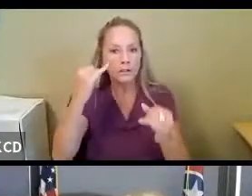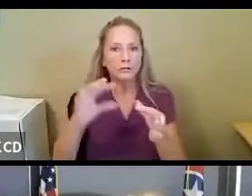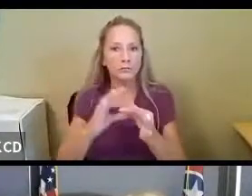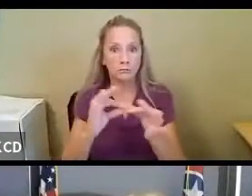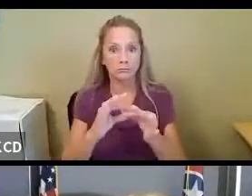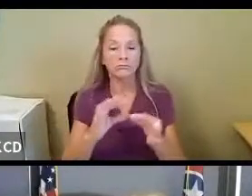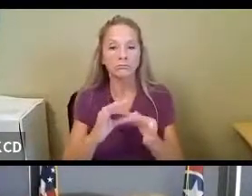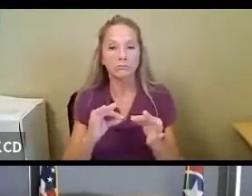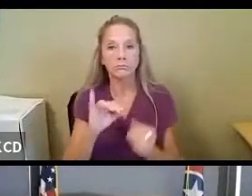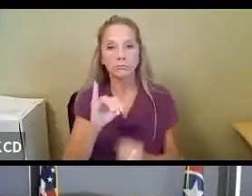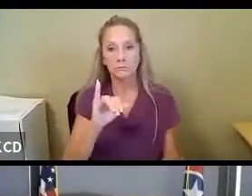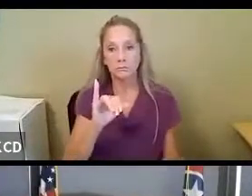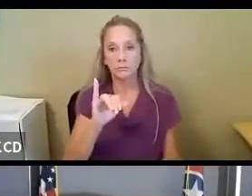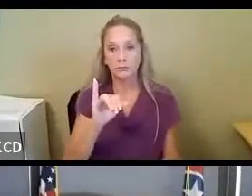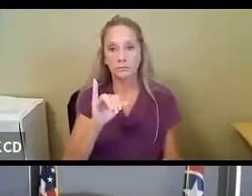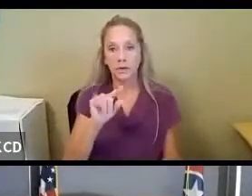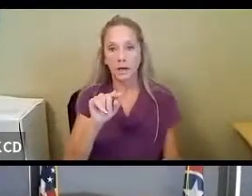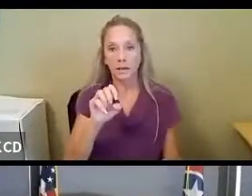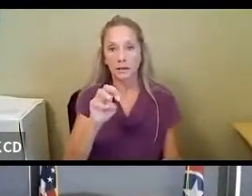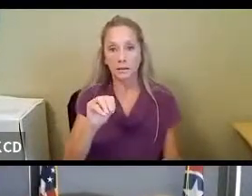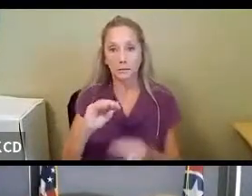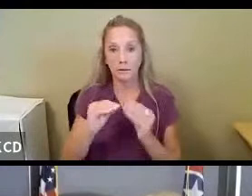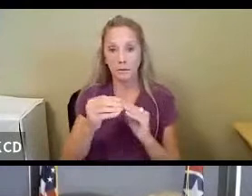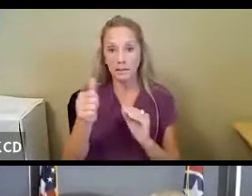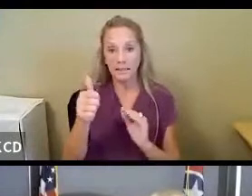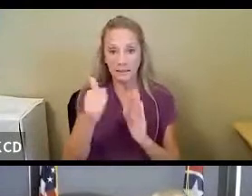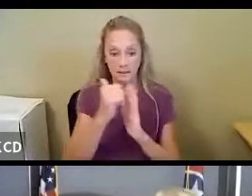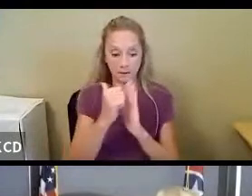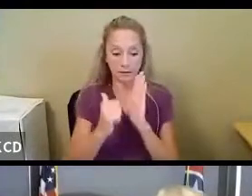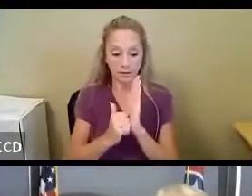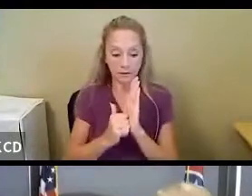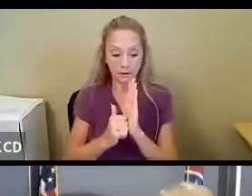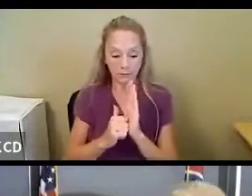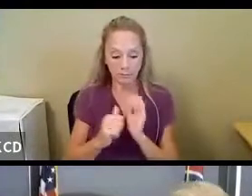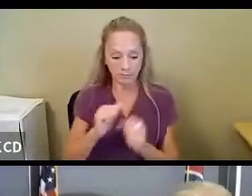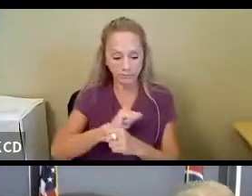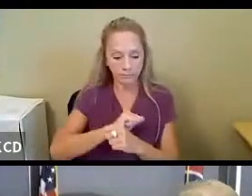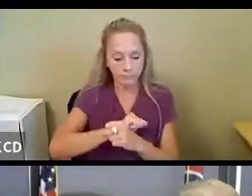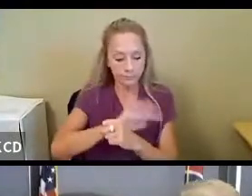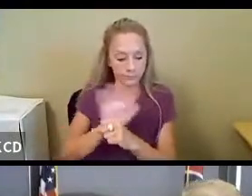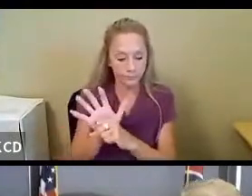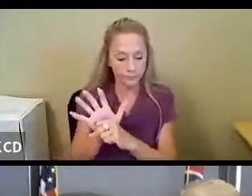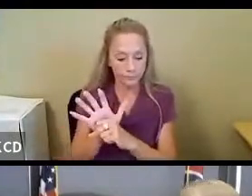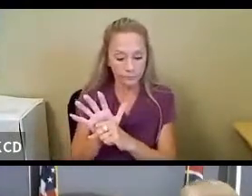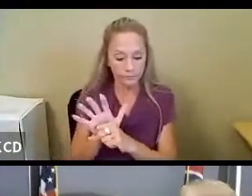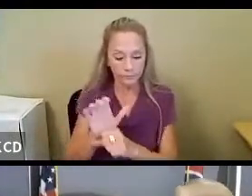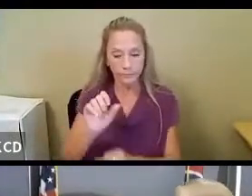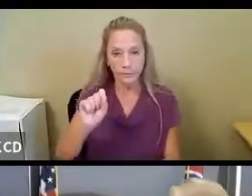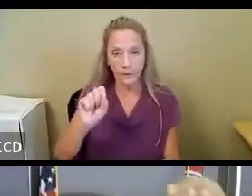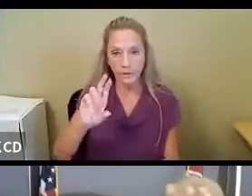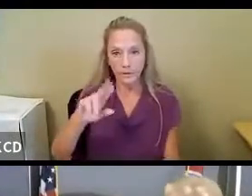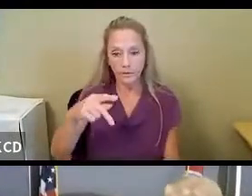Item number 10 is up next, is COVID-19 suppression of bars regulations